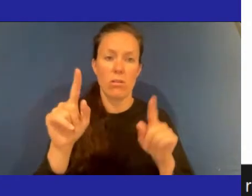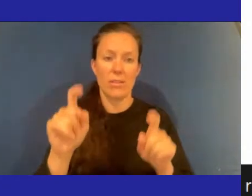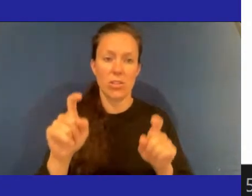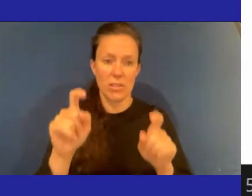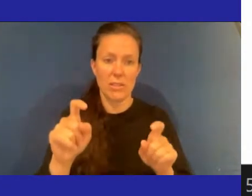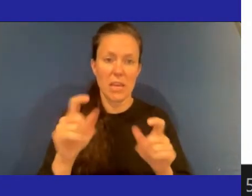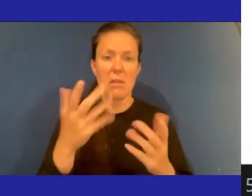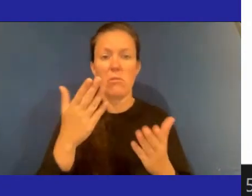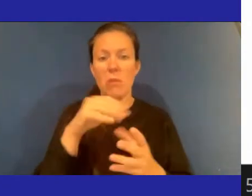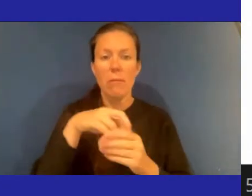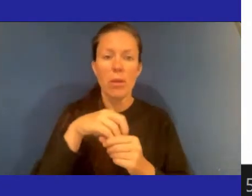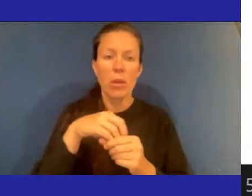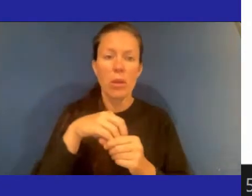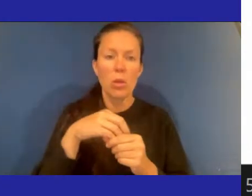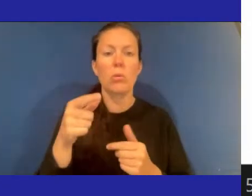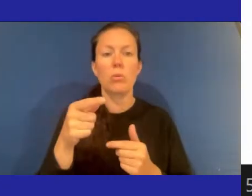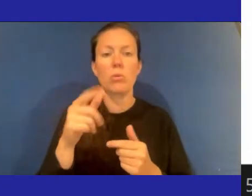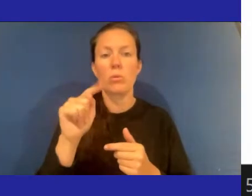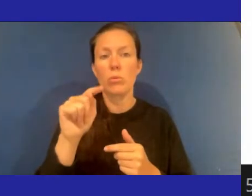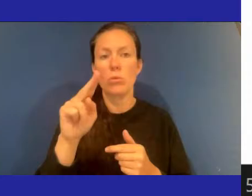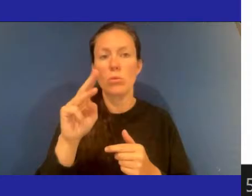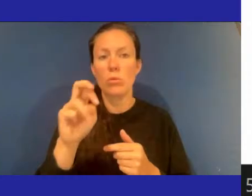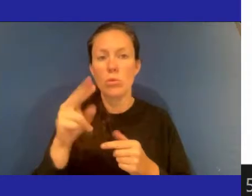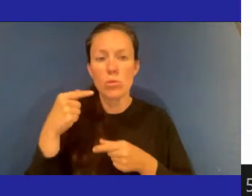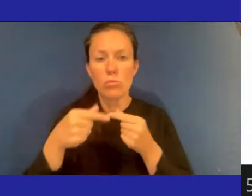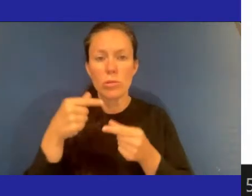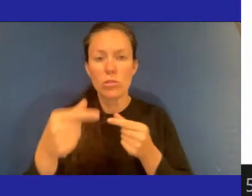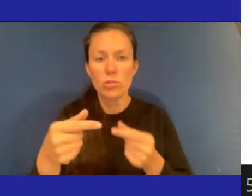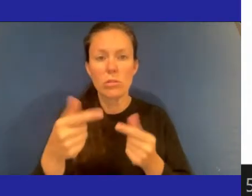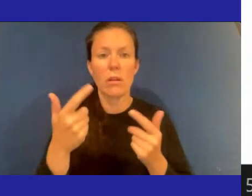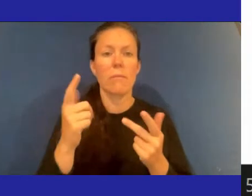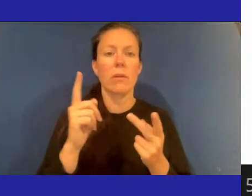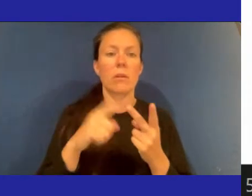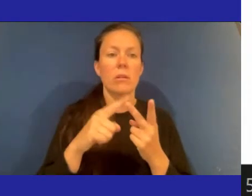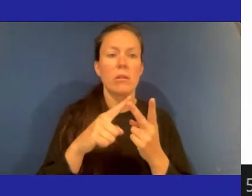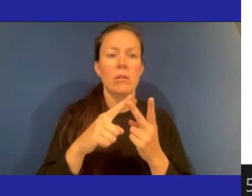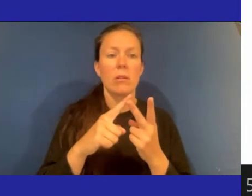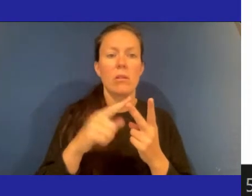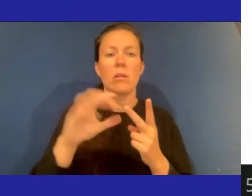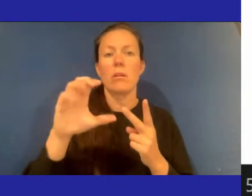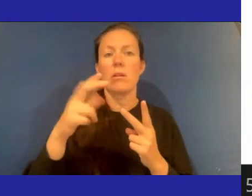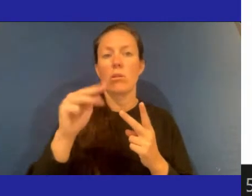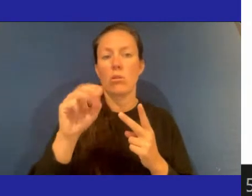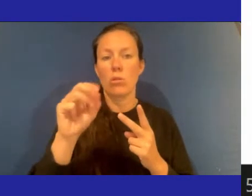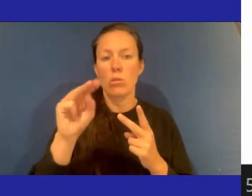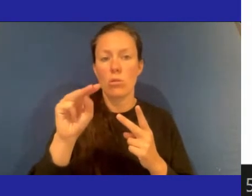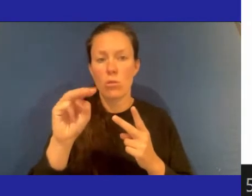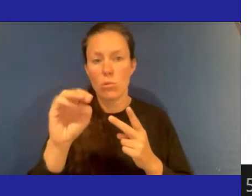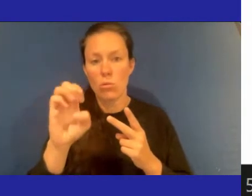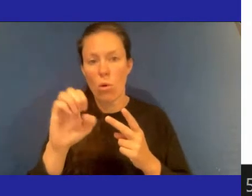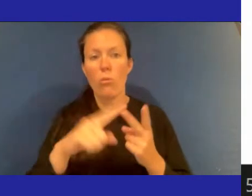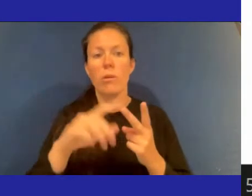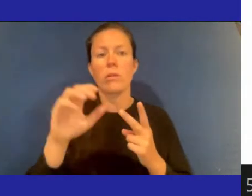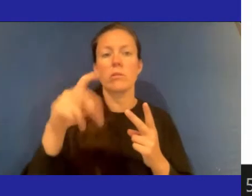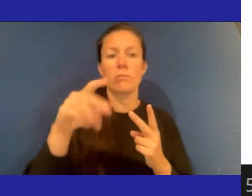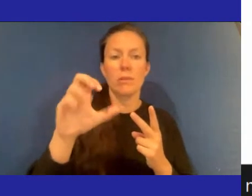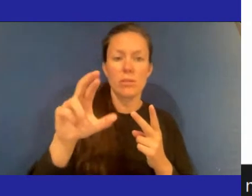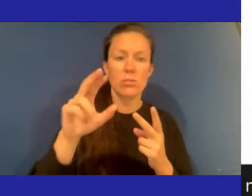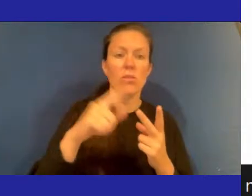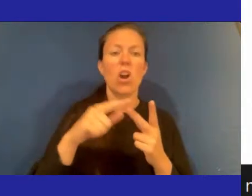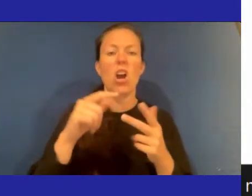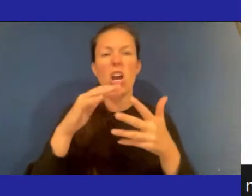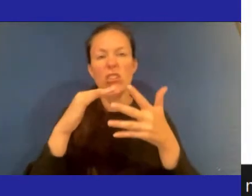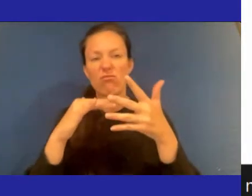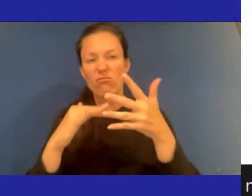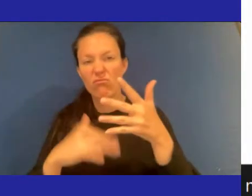include tumor genomics, molecular PCR, next generation sequencing, chromosome analysis, we've been using